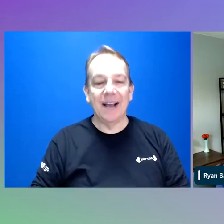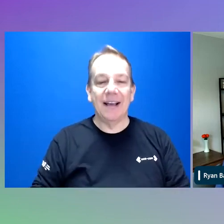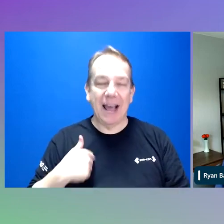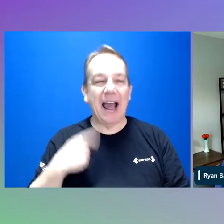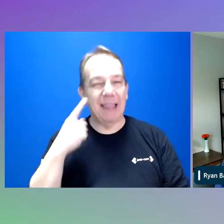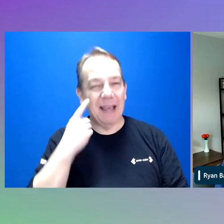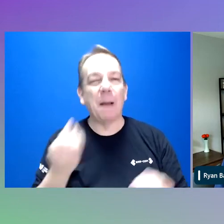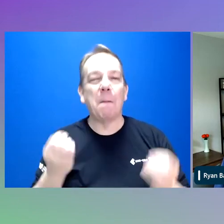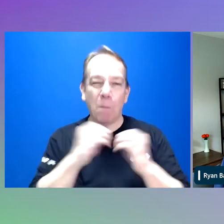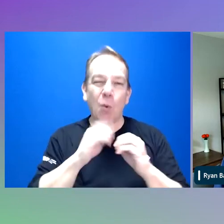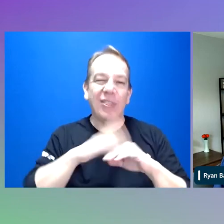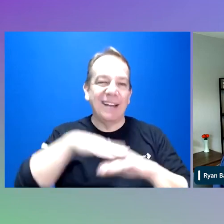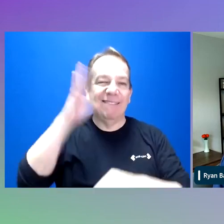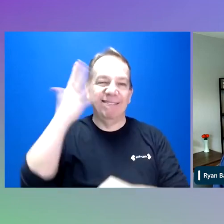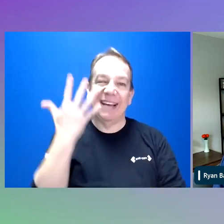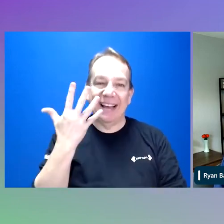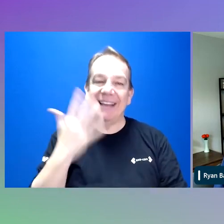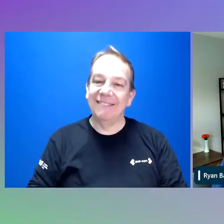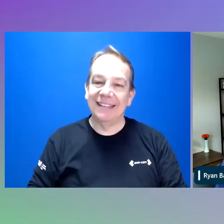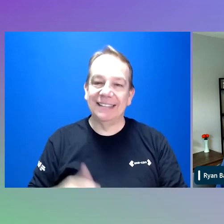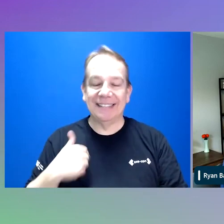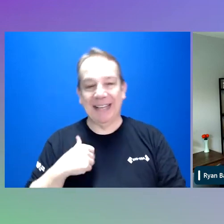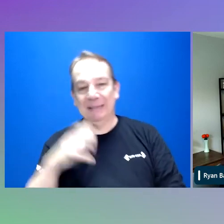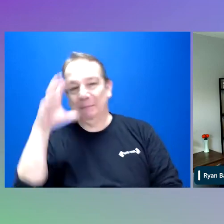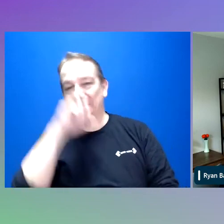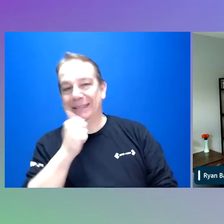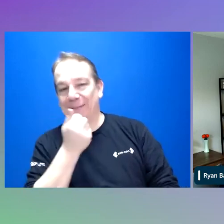5 or more in total. 5. I missed a couple.